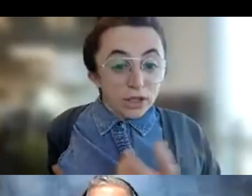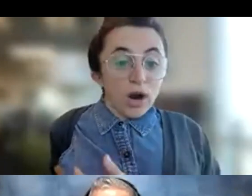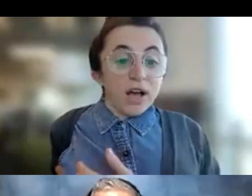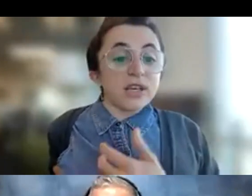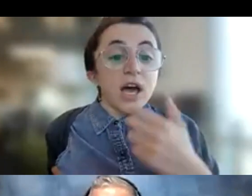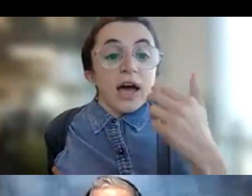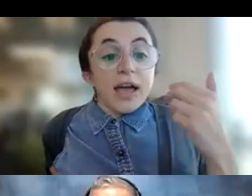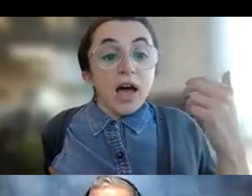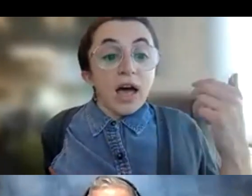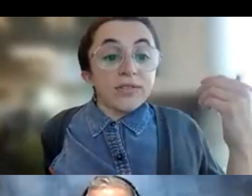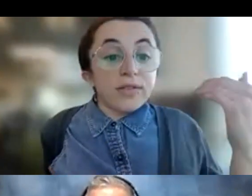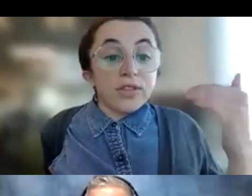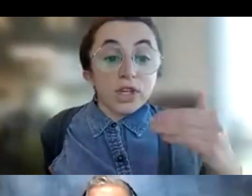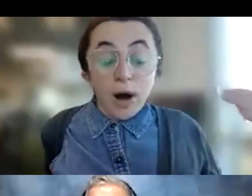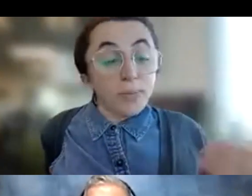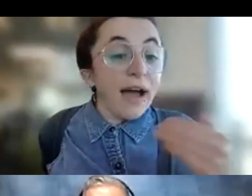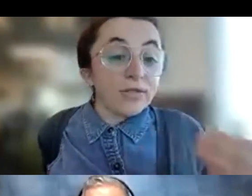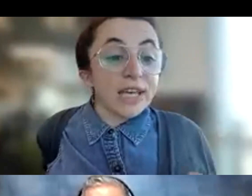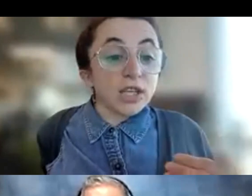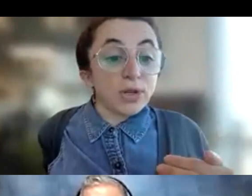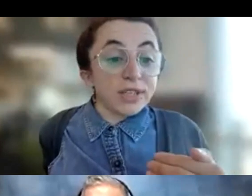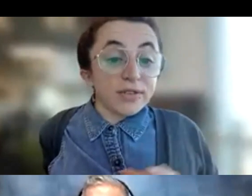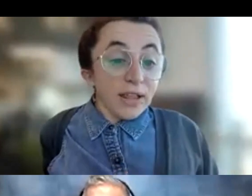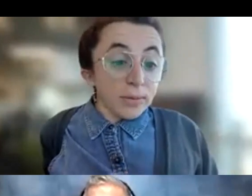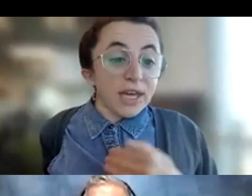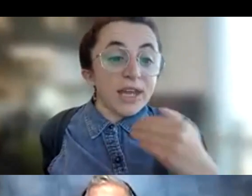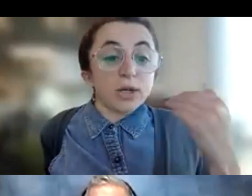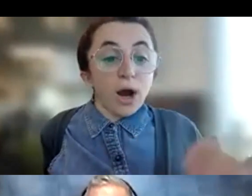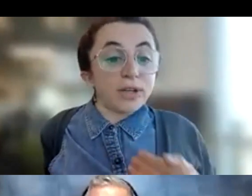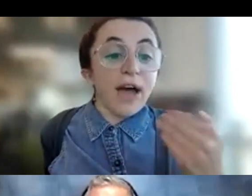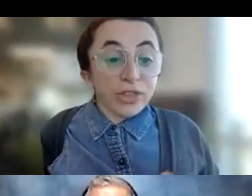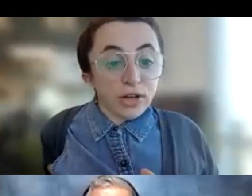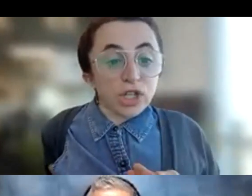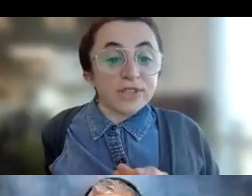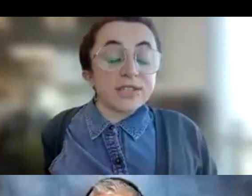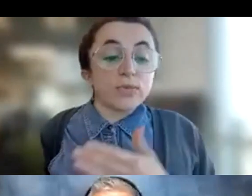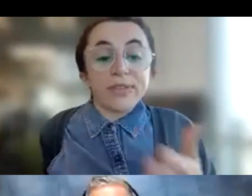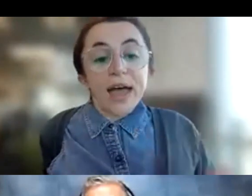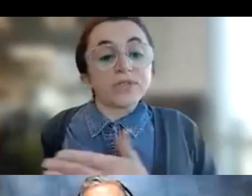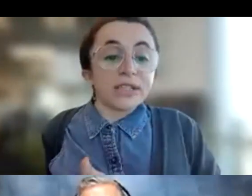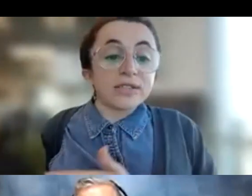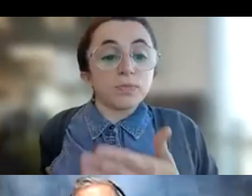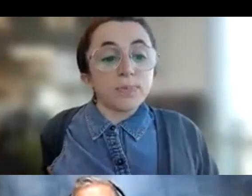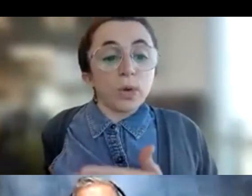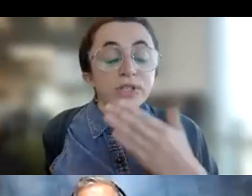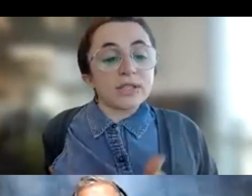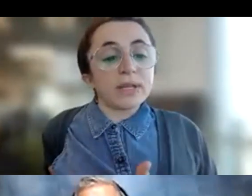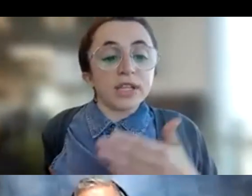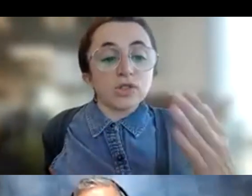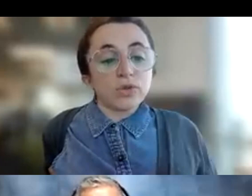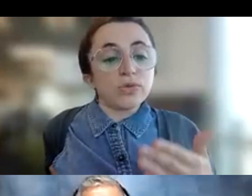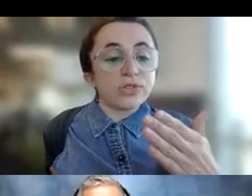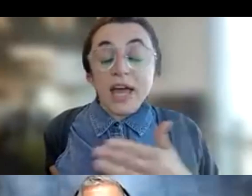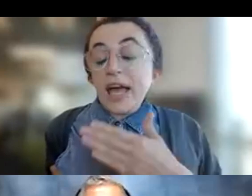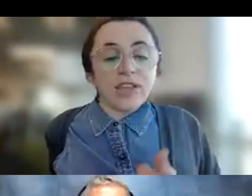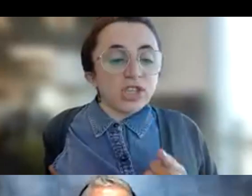alignment across the Department of Housing and Community Development and the Department of Healthcare Services around the housing needs of people with disabilities